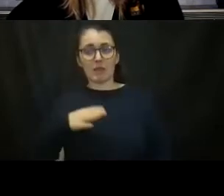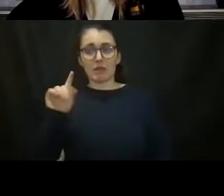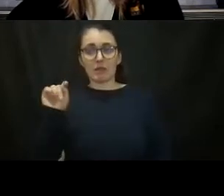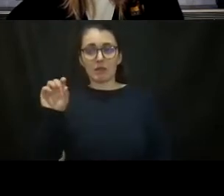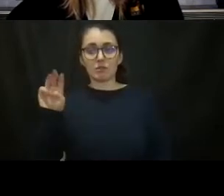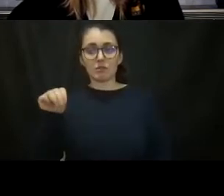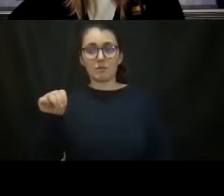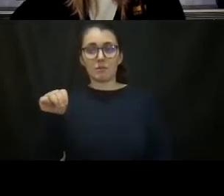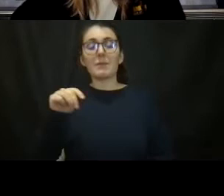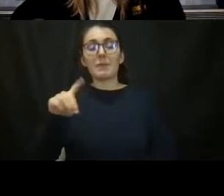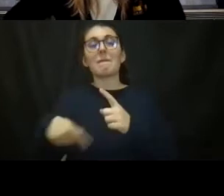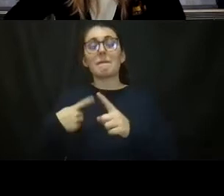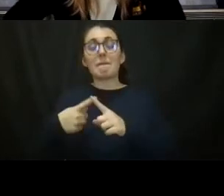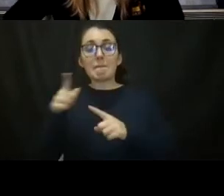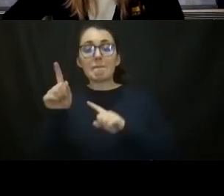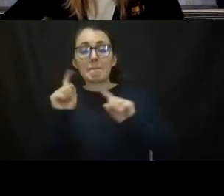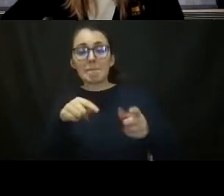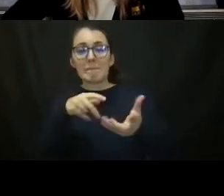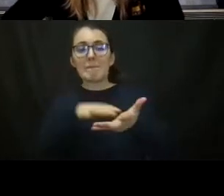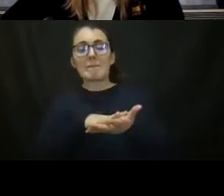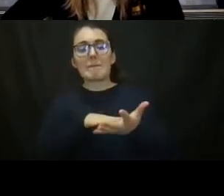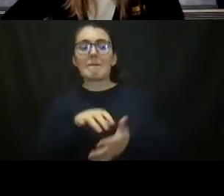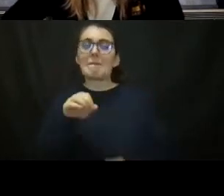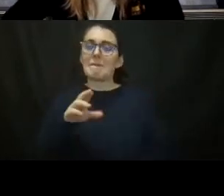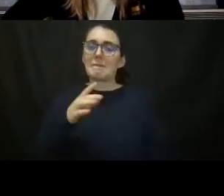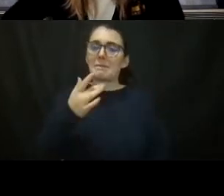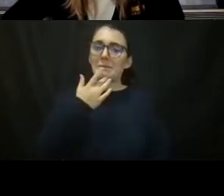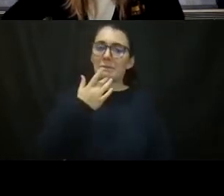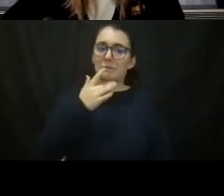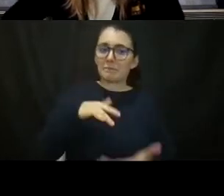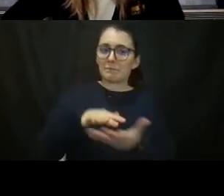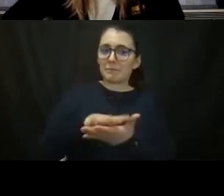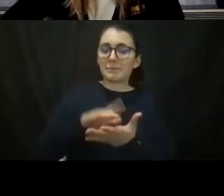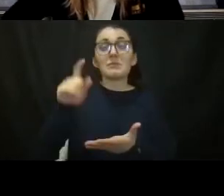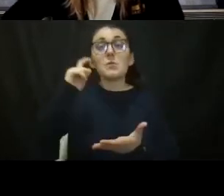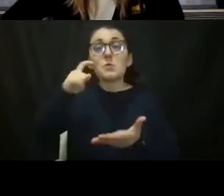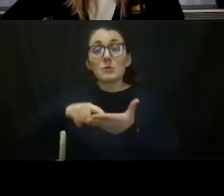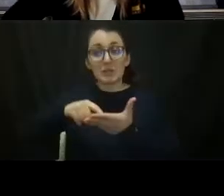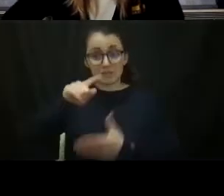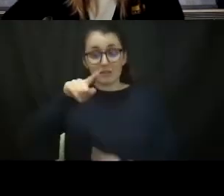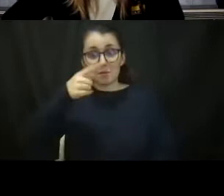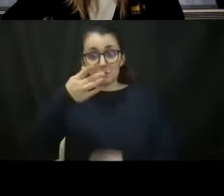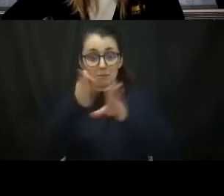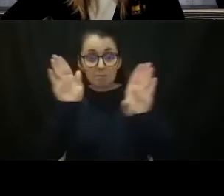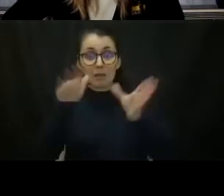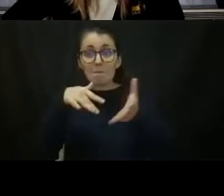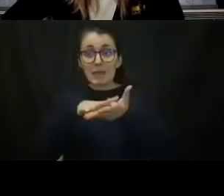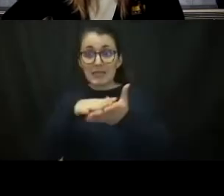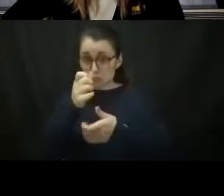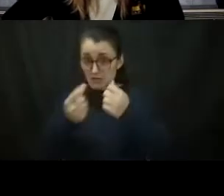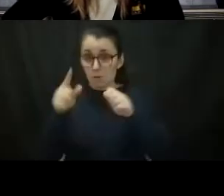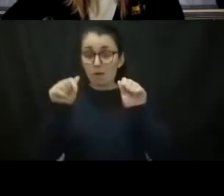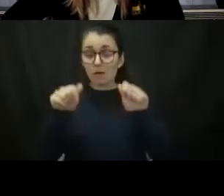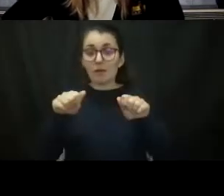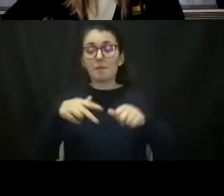Beach, Alex, or when any of you go to your favorite beach, you might notice that it's a public beach. Anyone can walk on the beach in